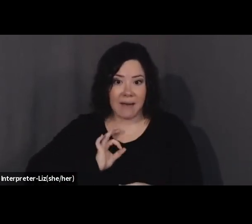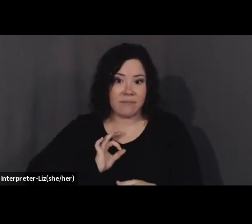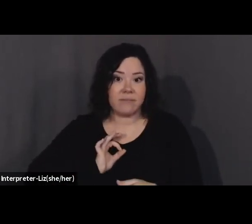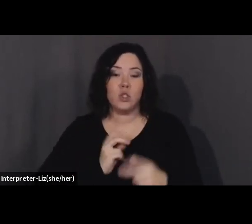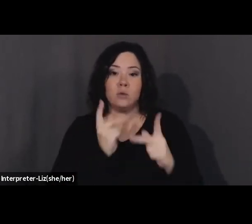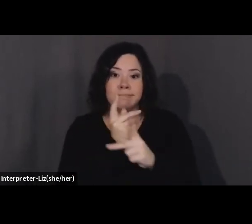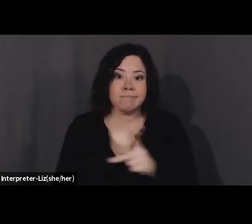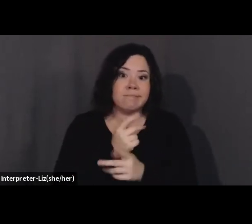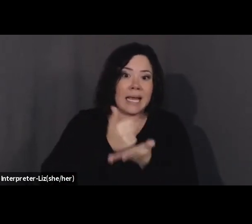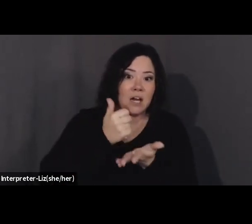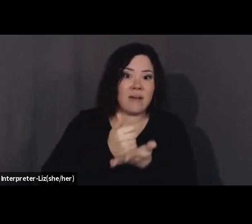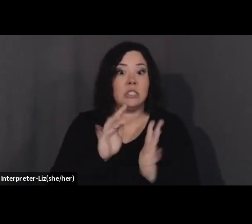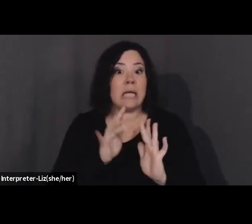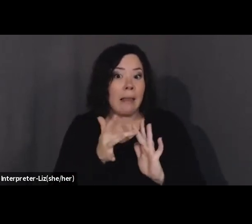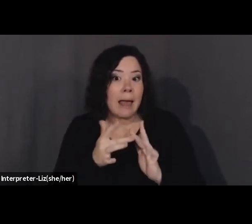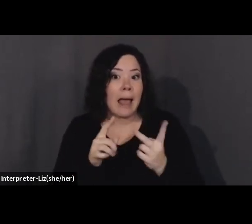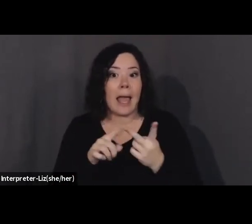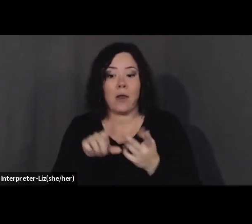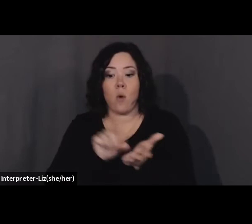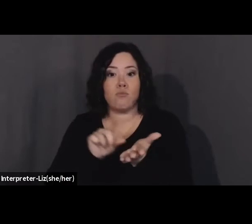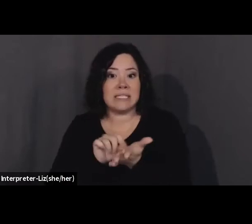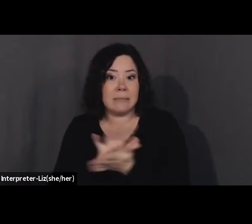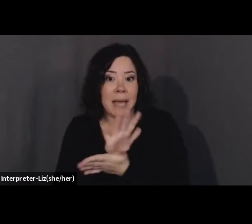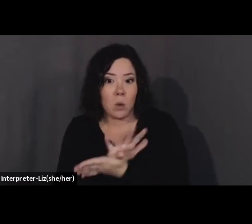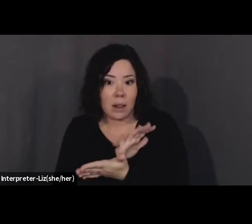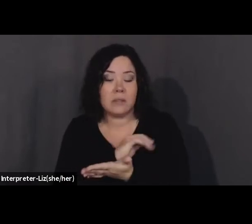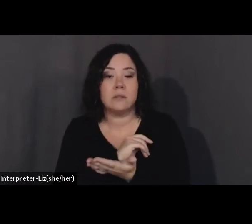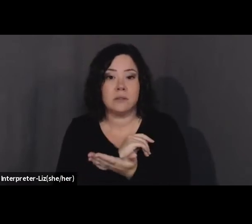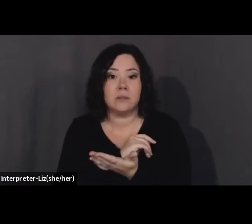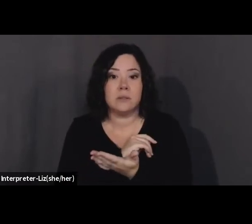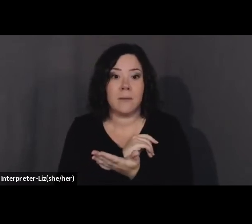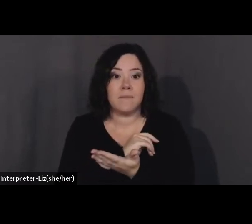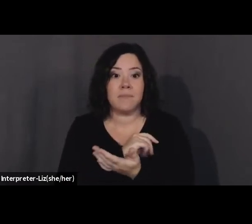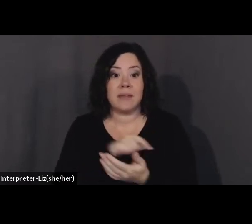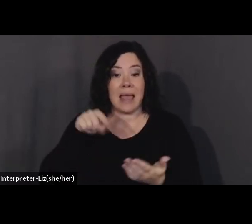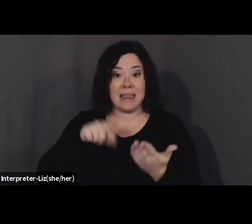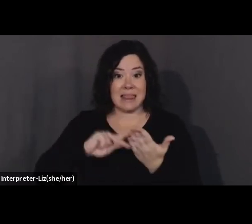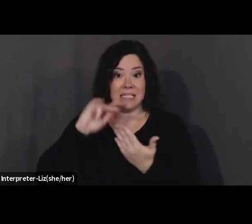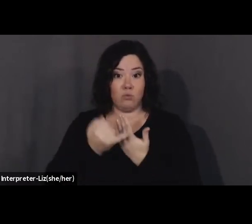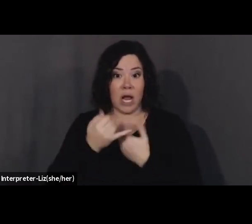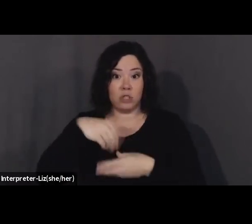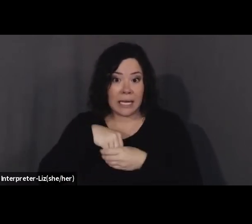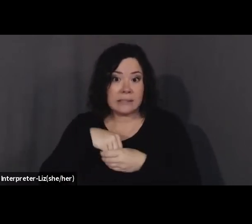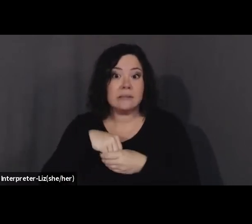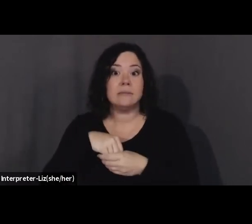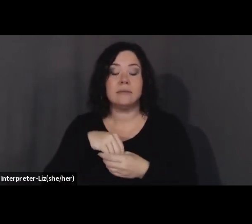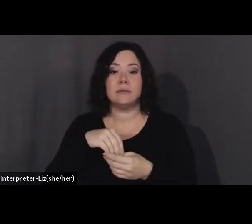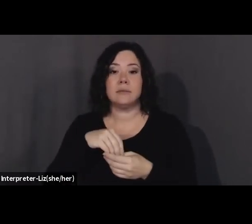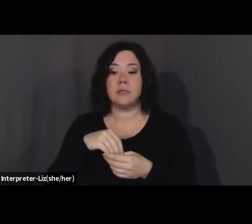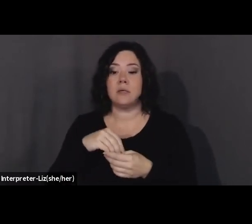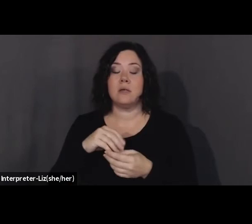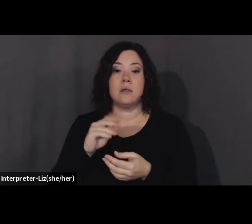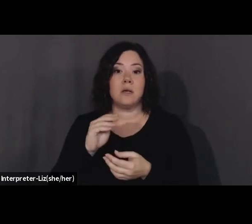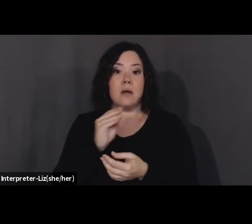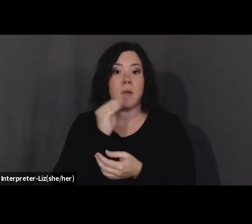interventions online or with printed manuals. And as part of this project, consumers completed a home